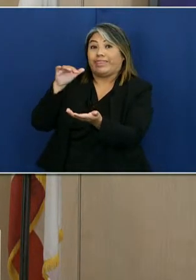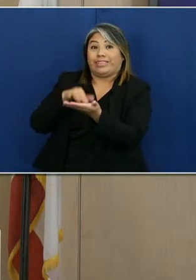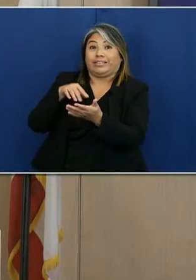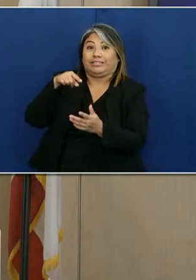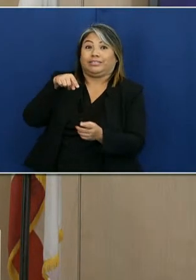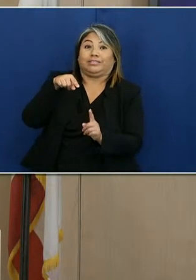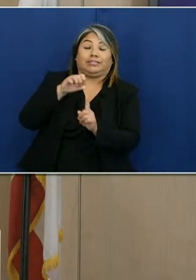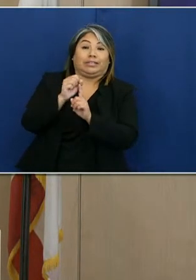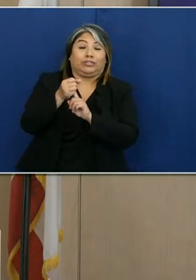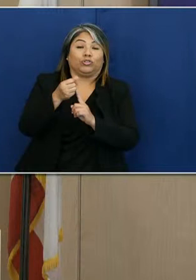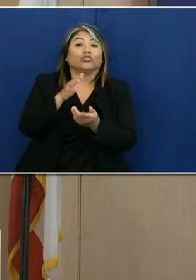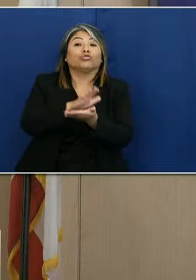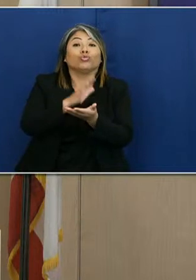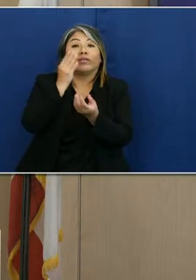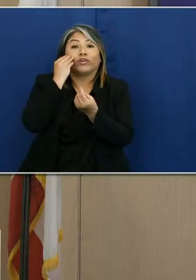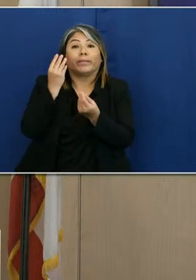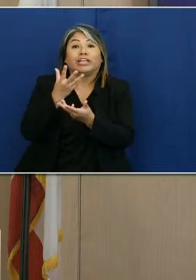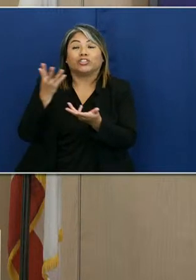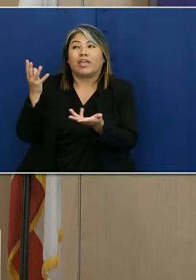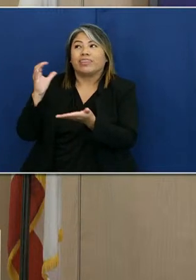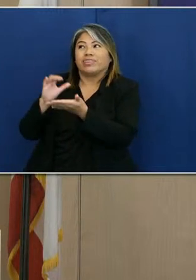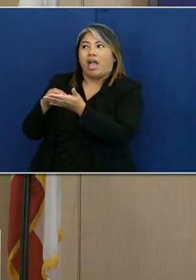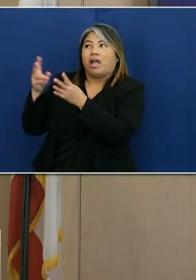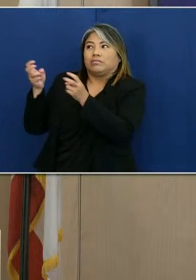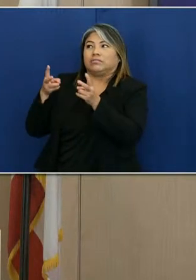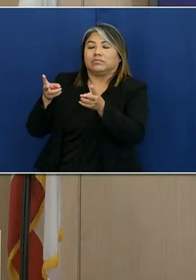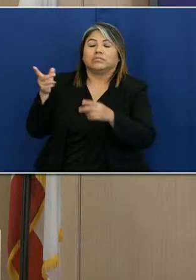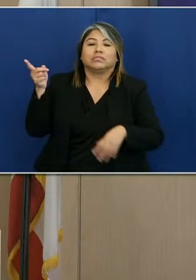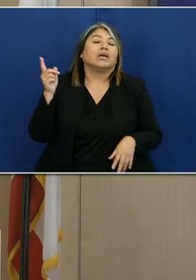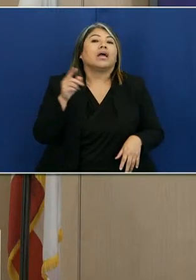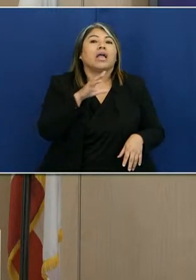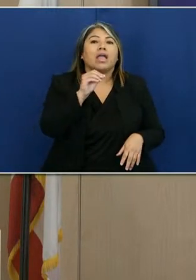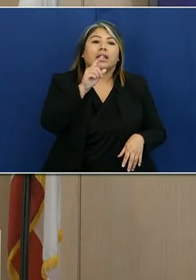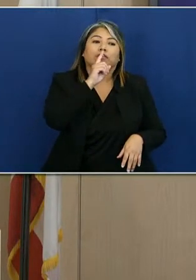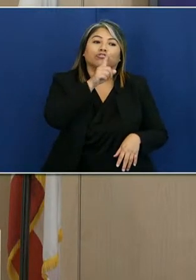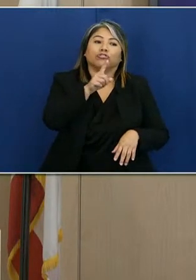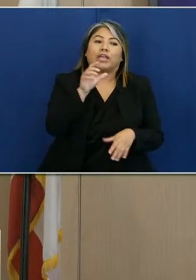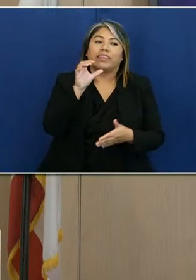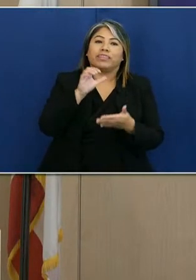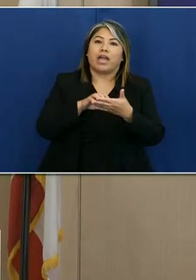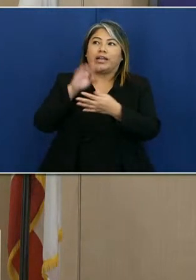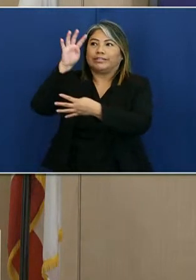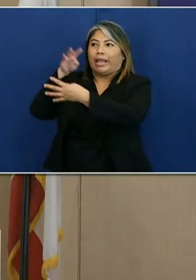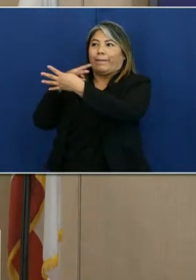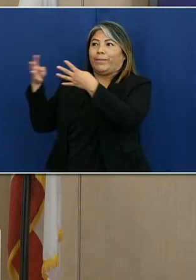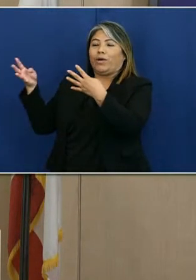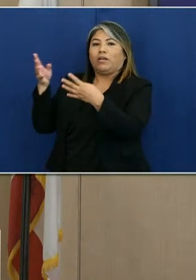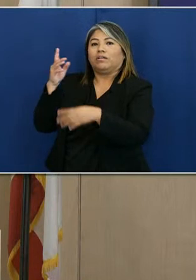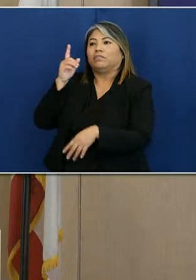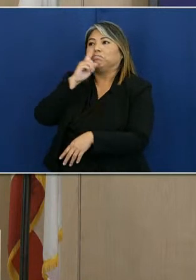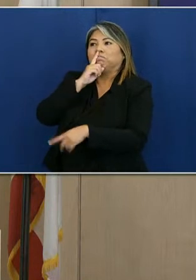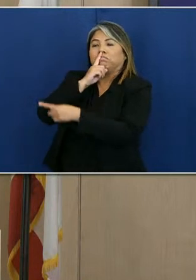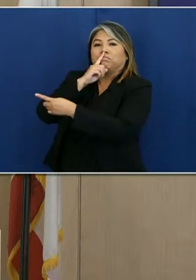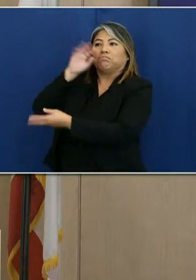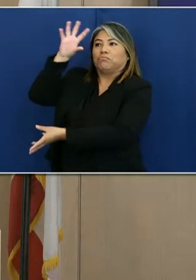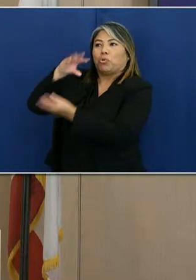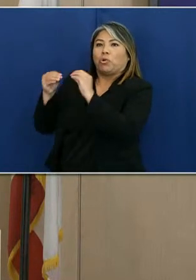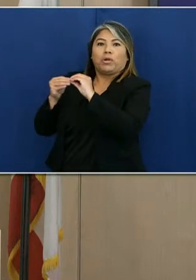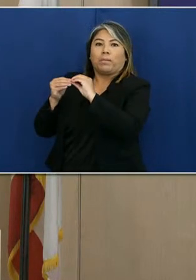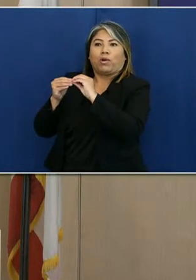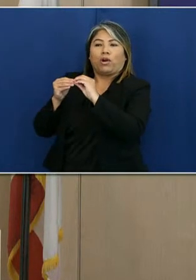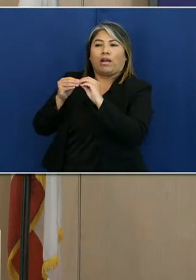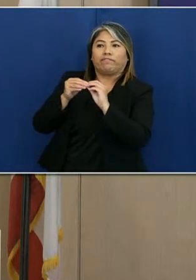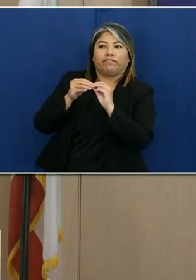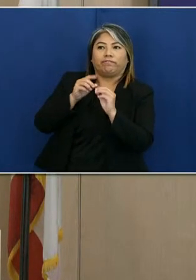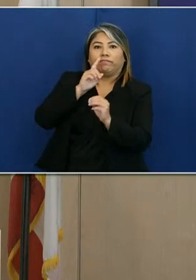case, the school information was excerpted out. Actually, that table doesn't have the total number of